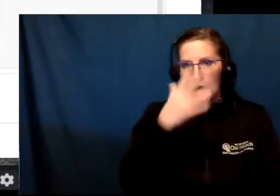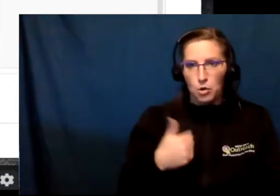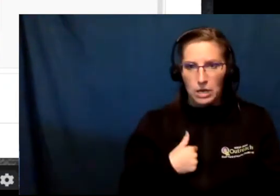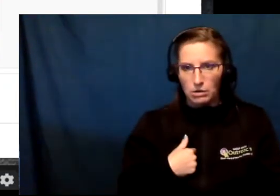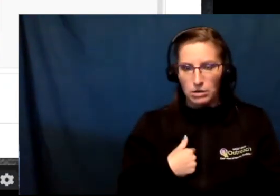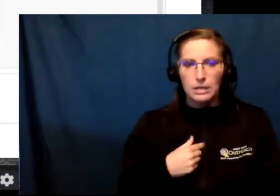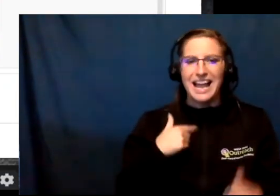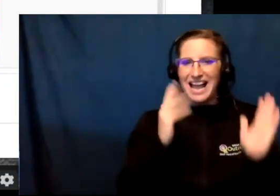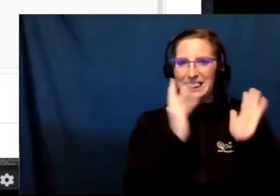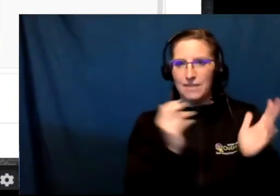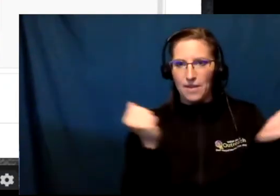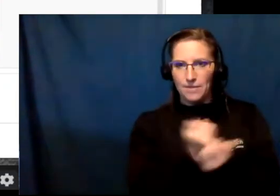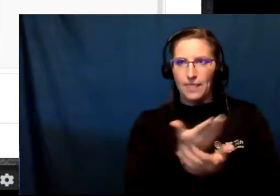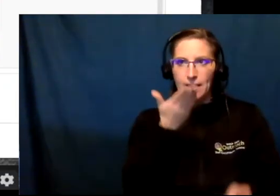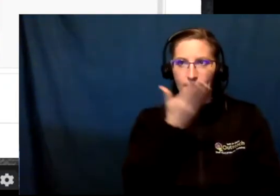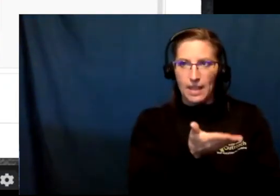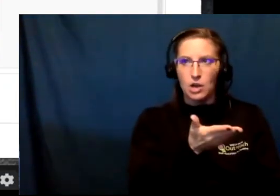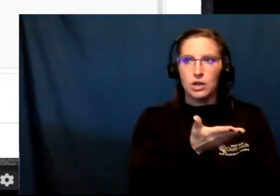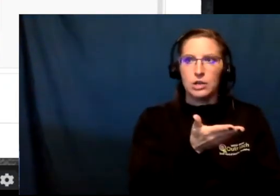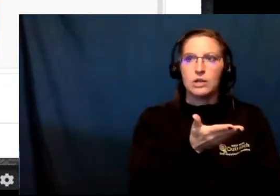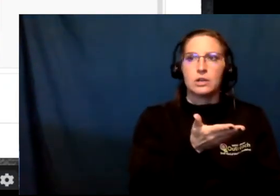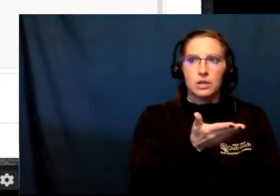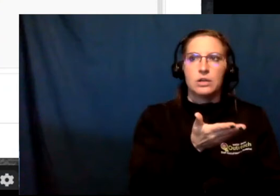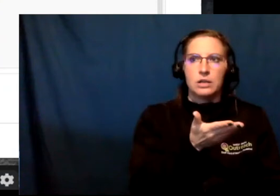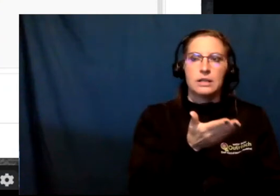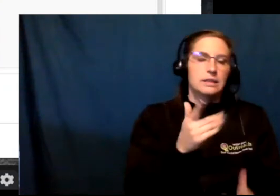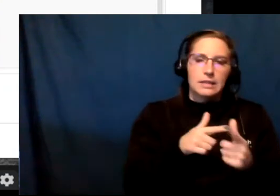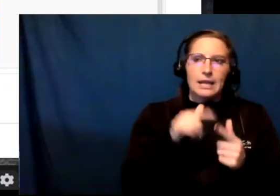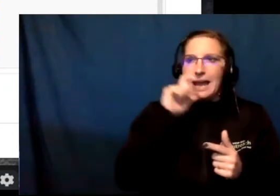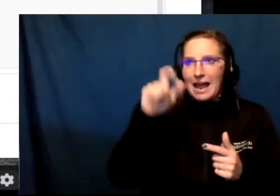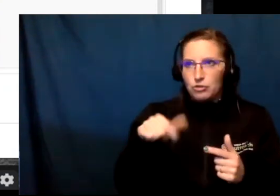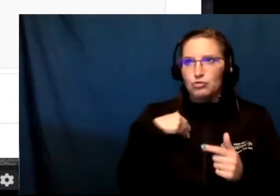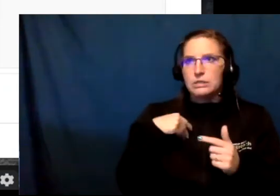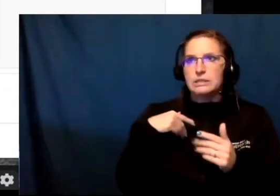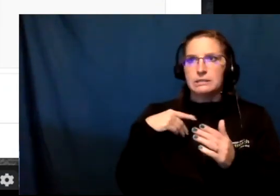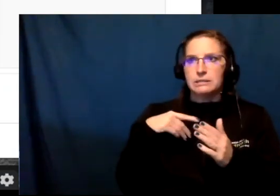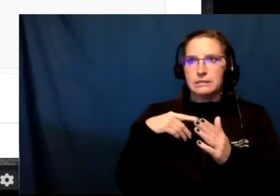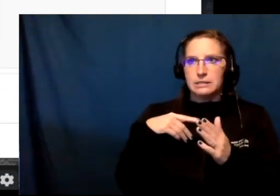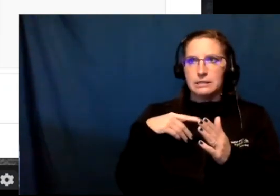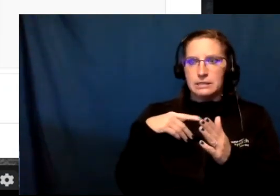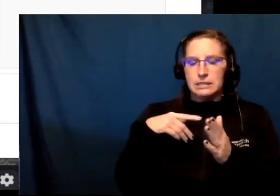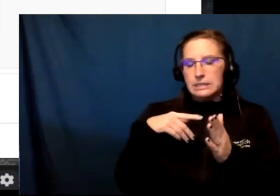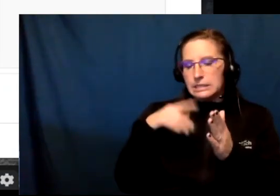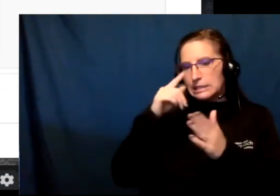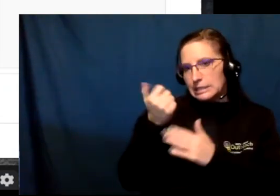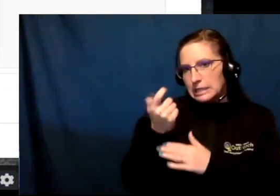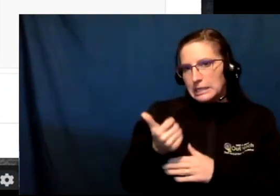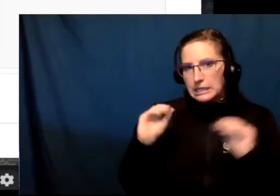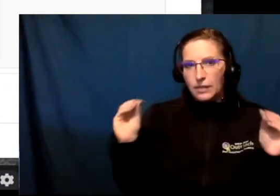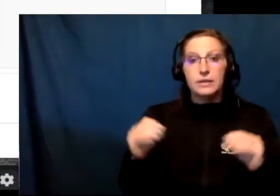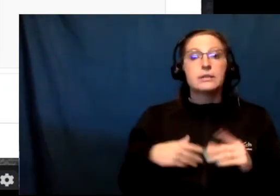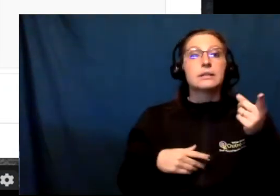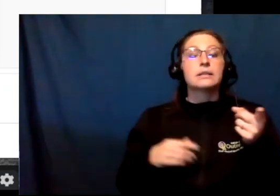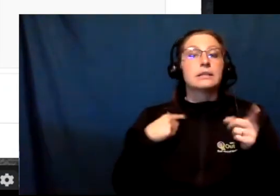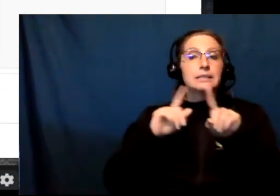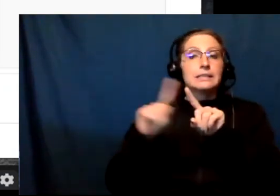just leave everything there, and that way I don't have to delete anything. And then, like, for example, here's some sound